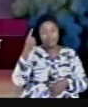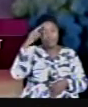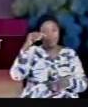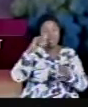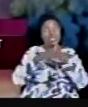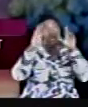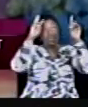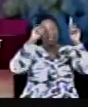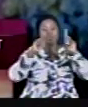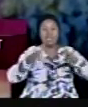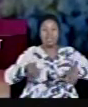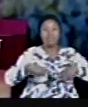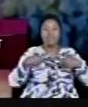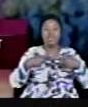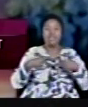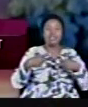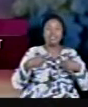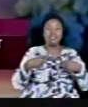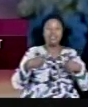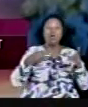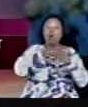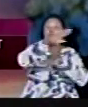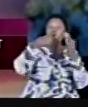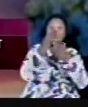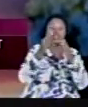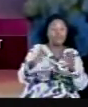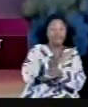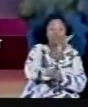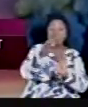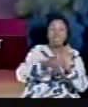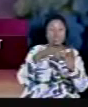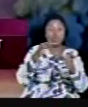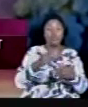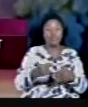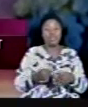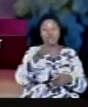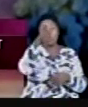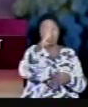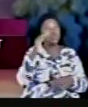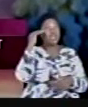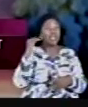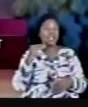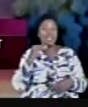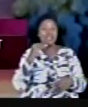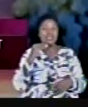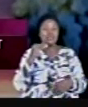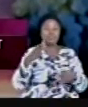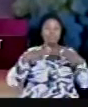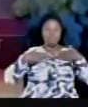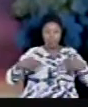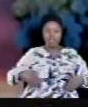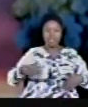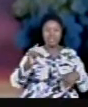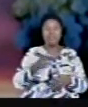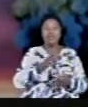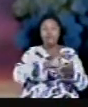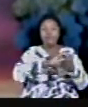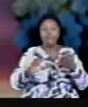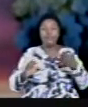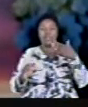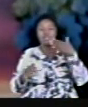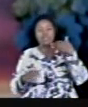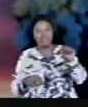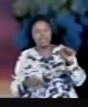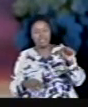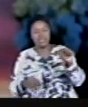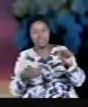dwelleth all the fullness of the Godhead bodily. Verse 10, it says